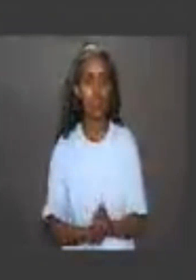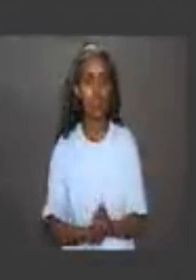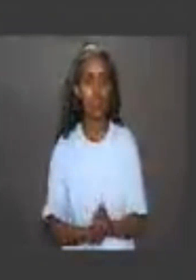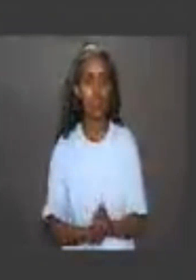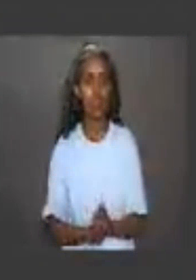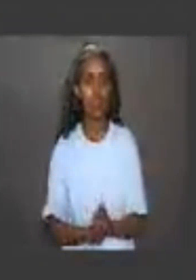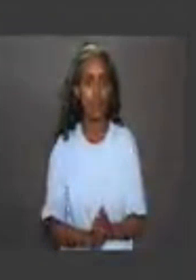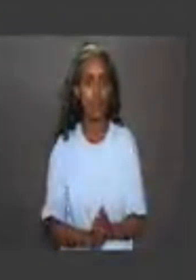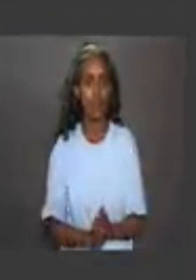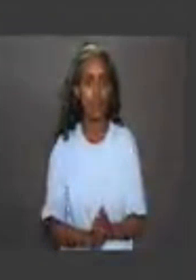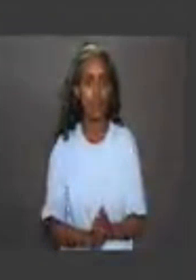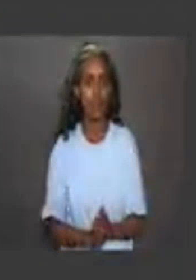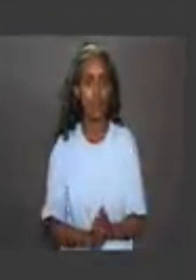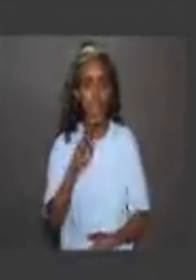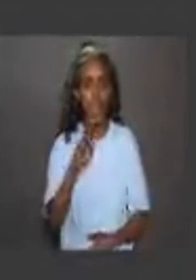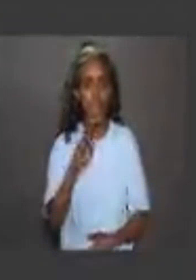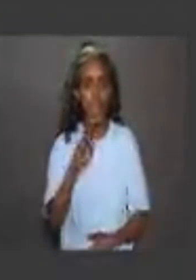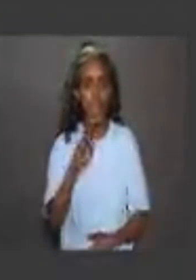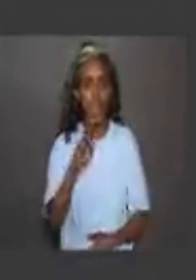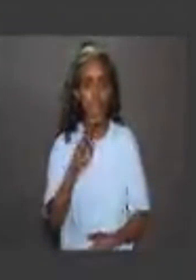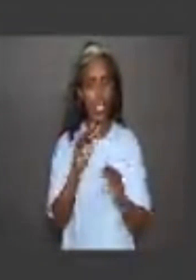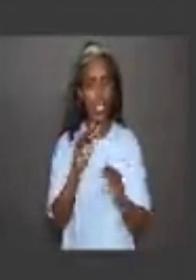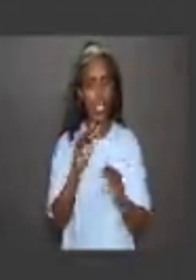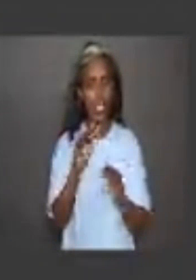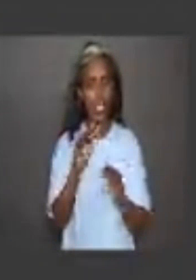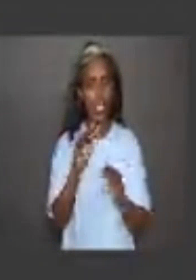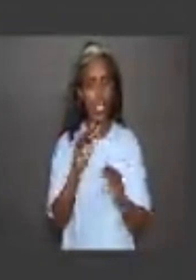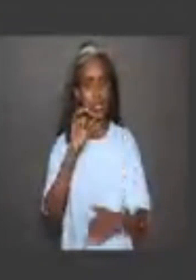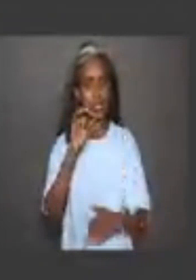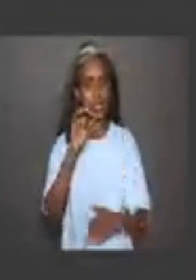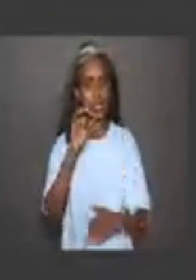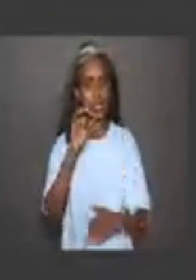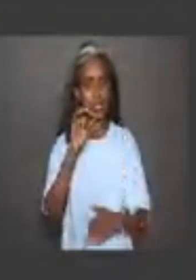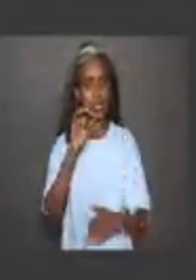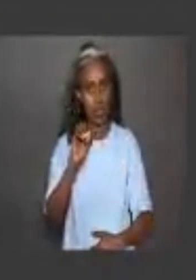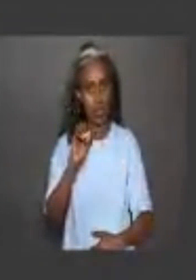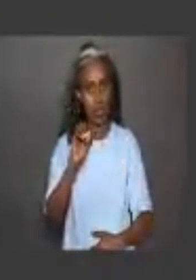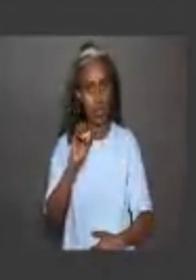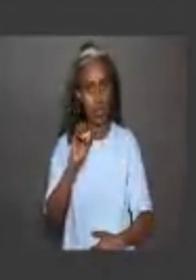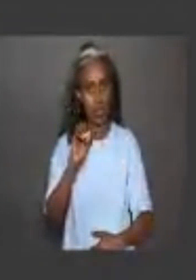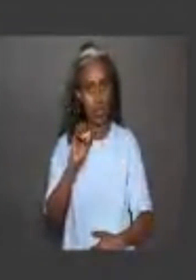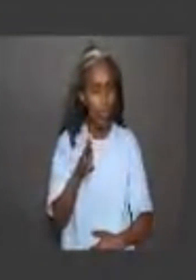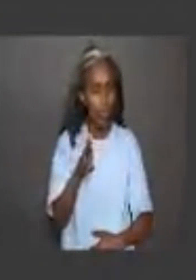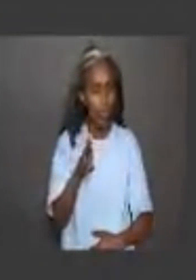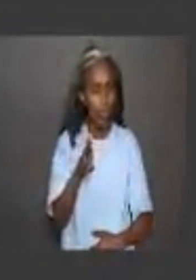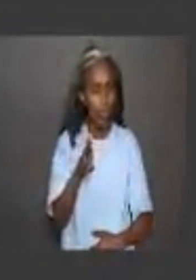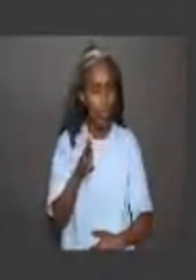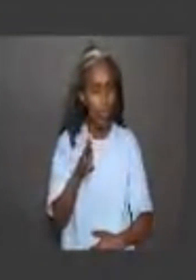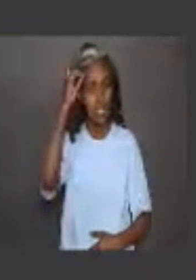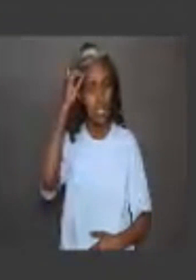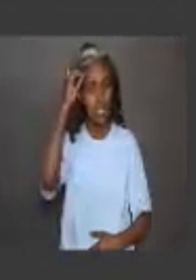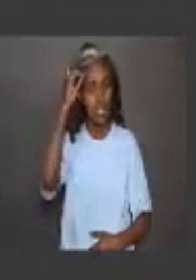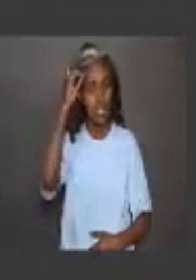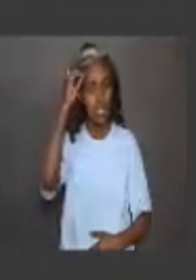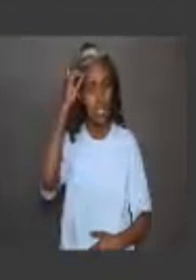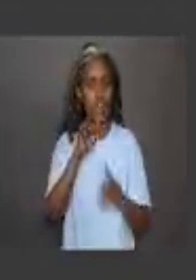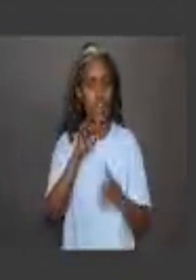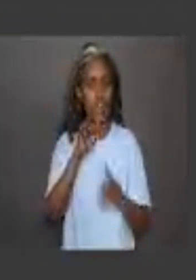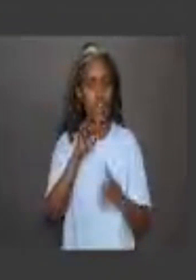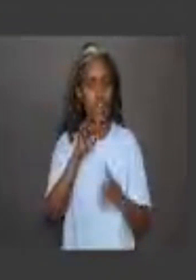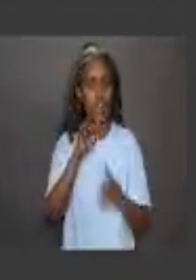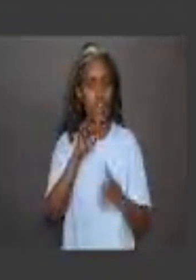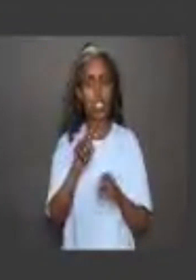R of x equals 0, or the degree of r of x is